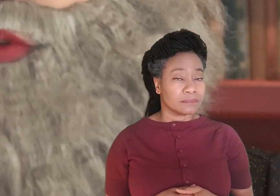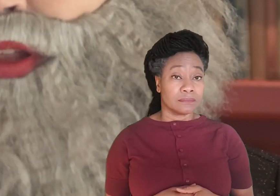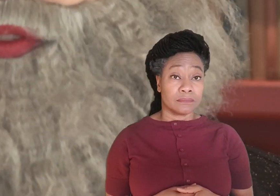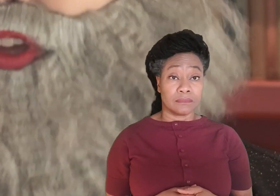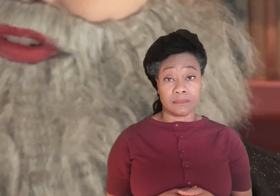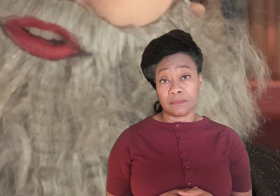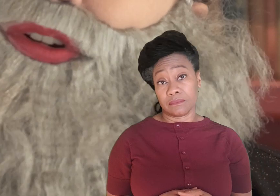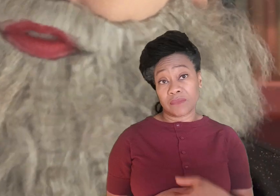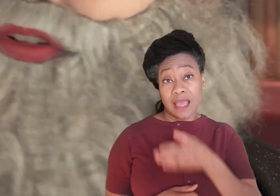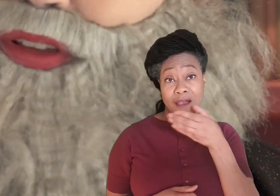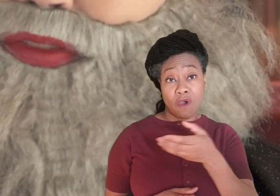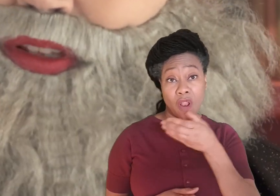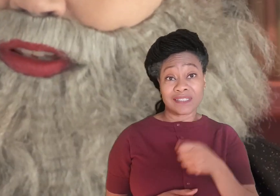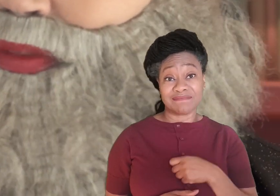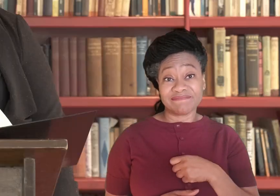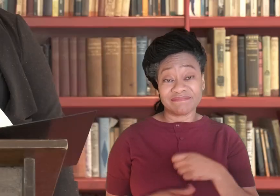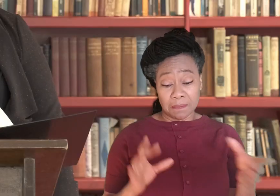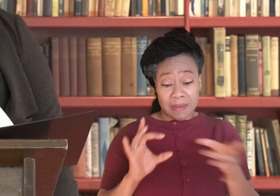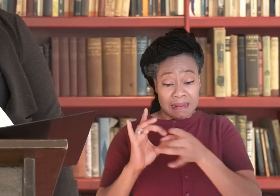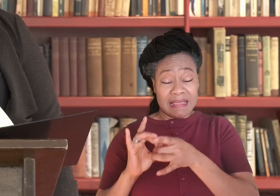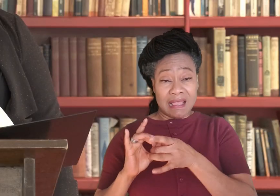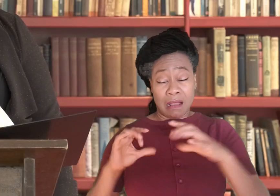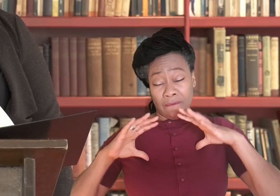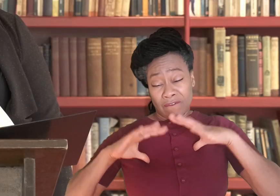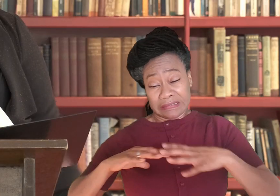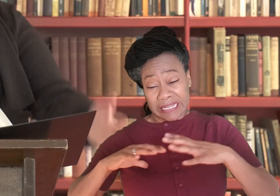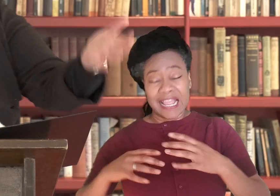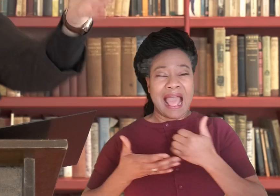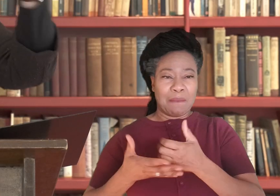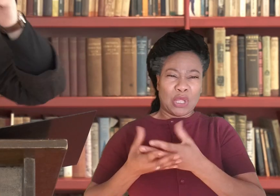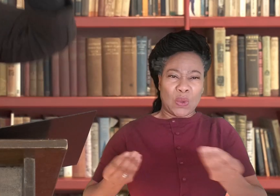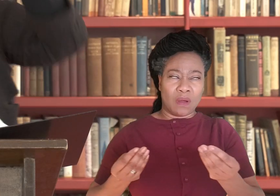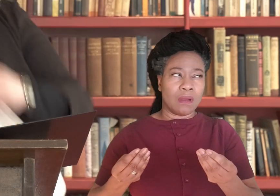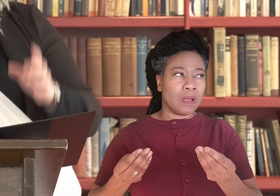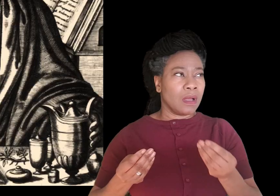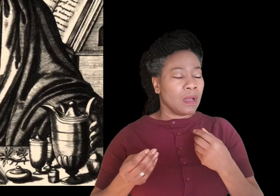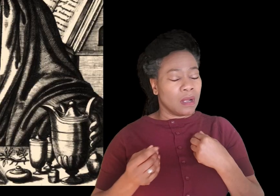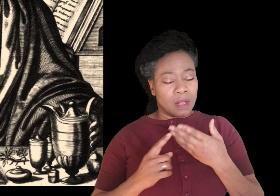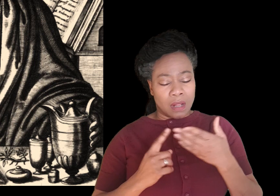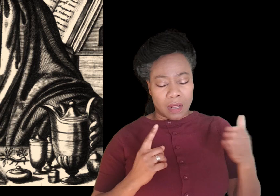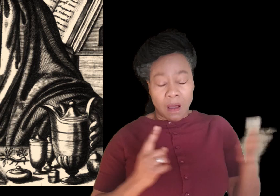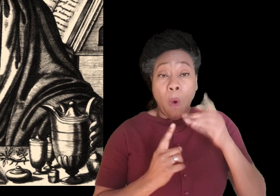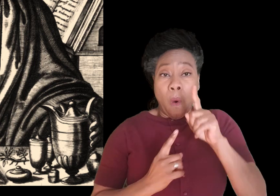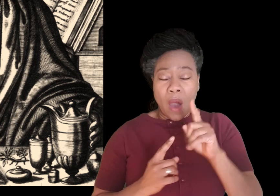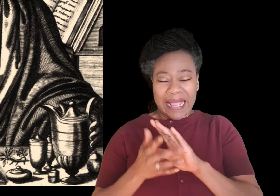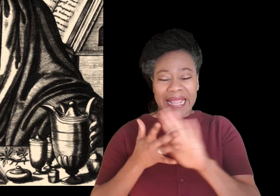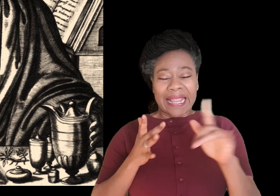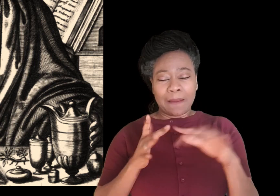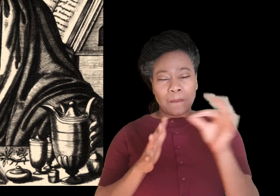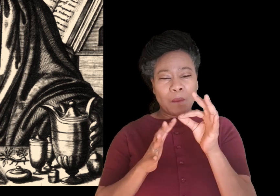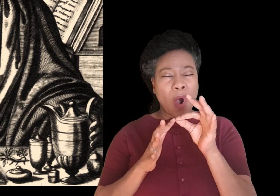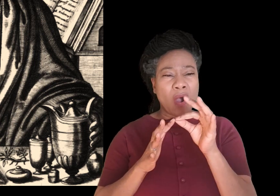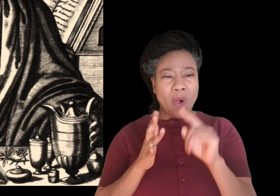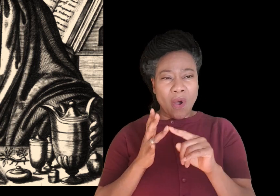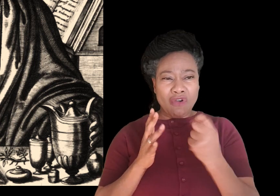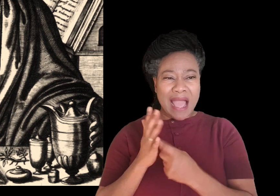Alcoholism, that well-known cure for chronic fatigue. Where was I? Oh, Hippocrates. There are different